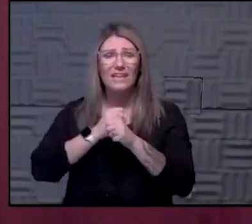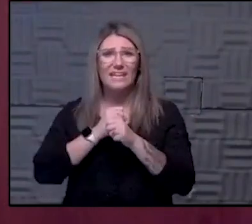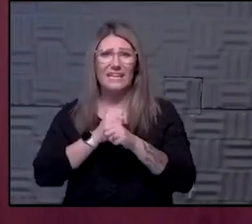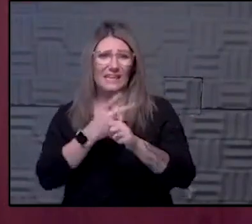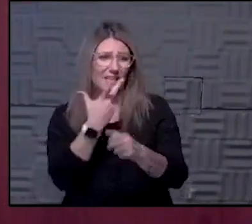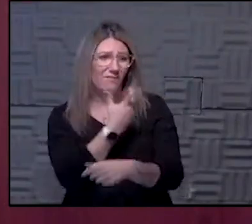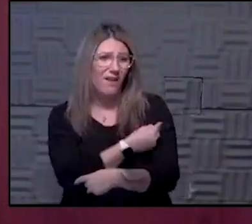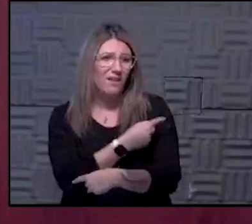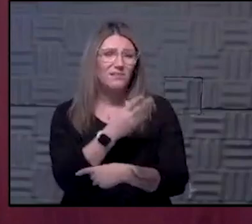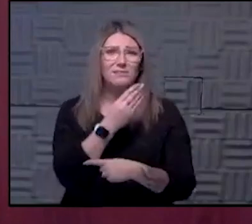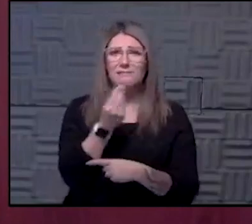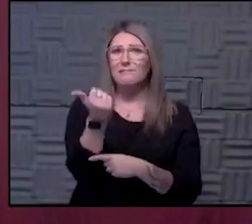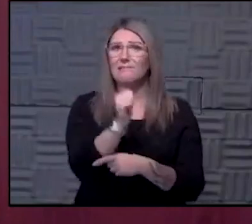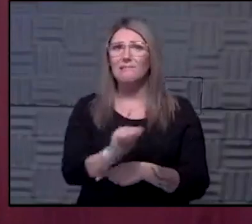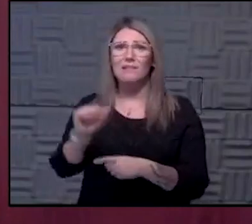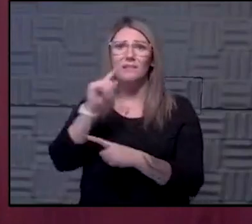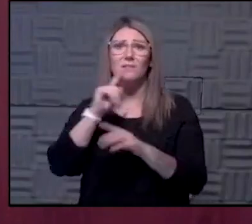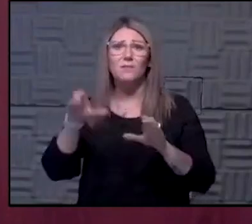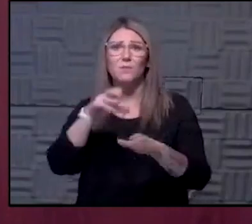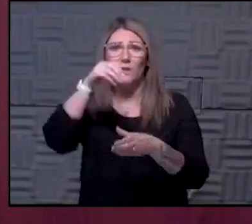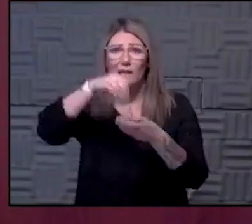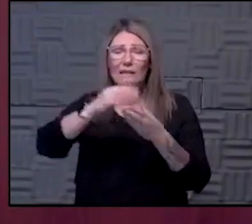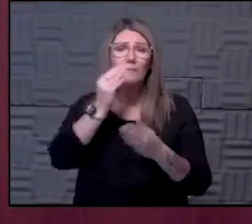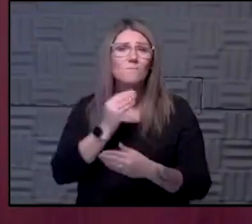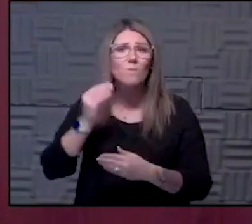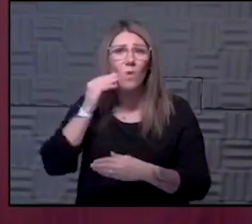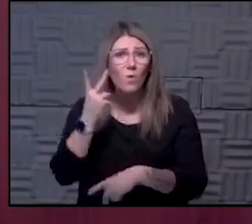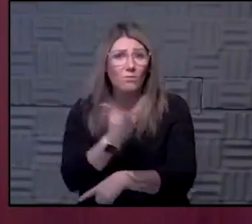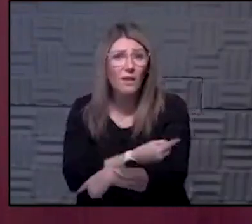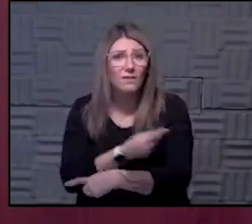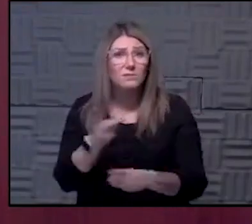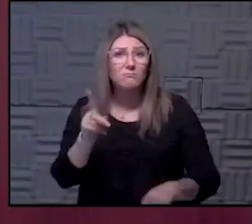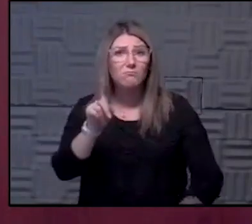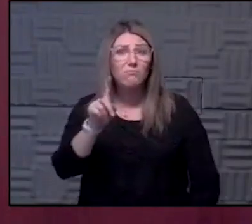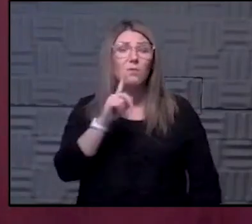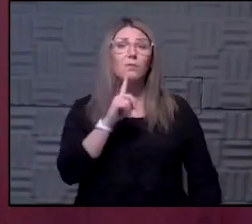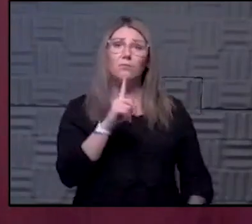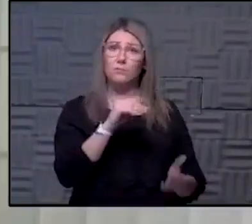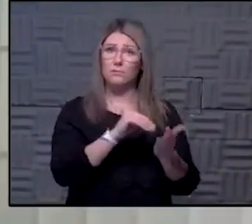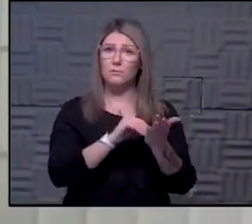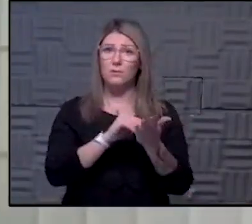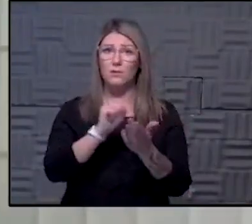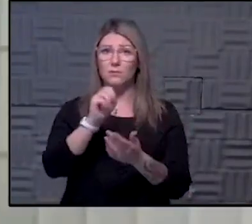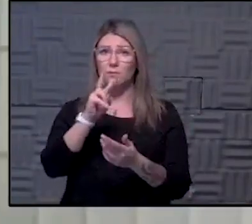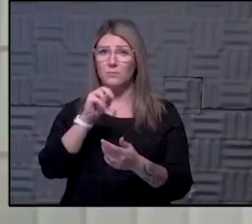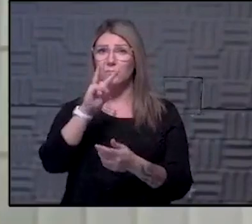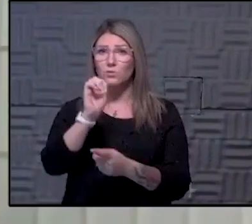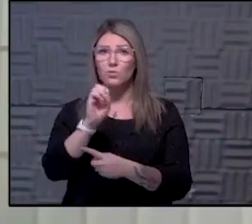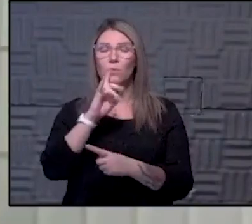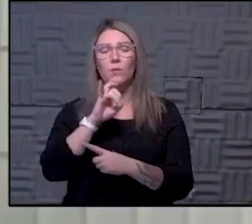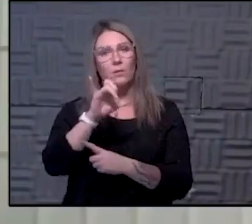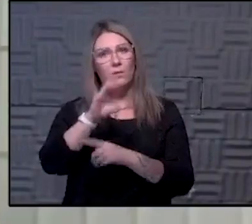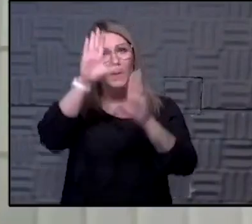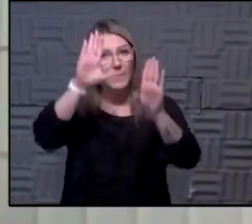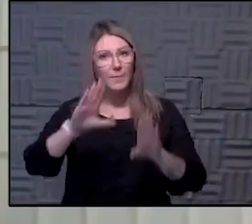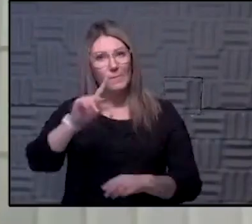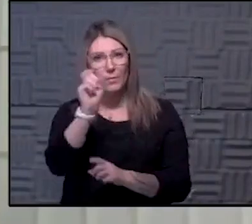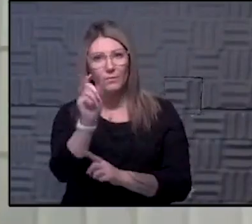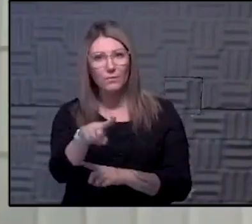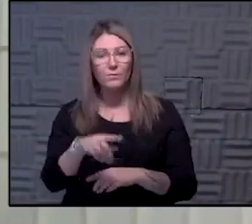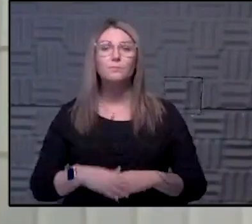agencies doing in-home vaccination? So, That's a great question. Dr. Stowe, what do you think? Yeah, that is a wonderful